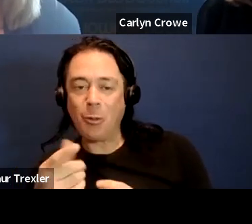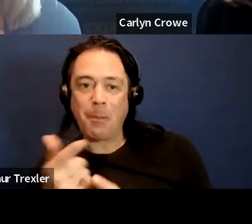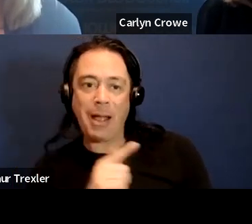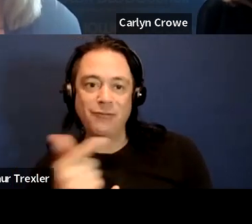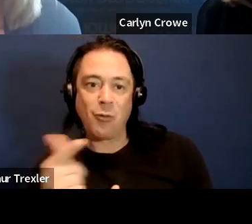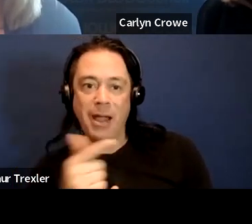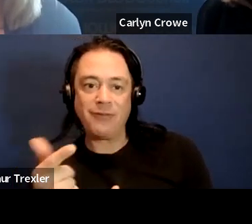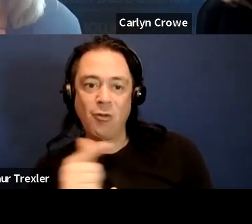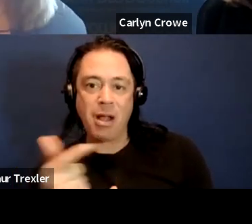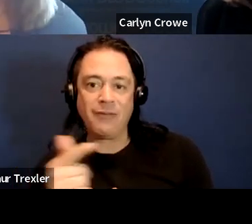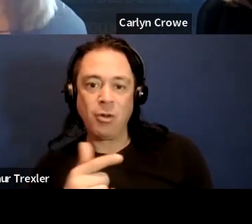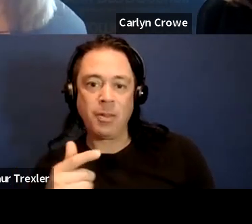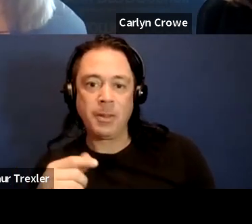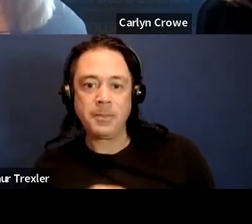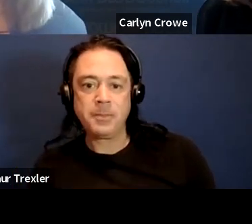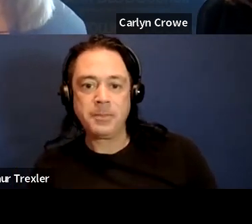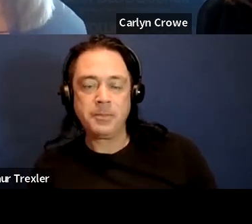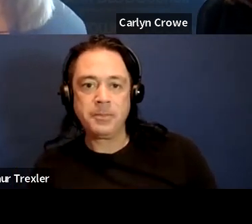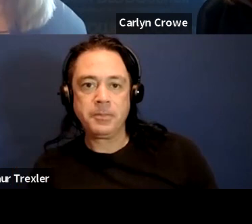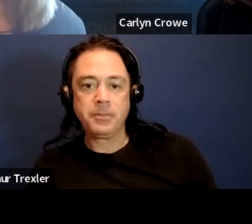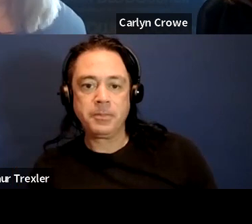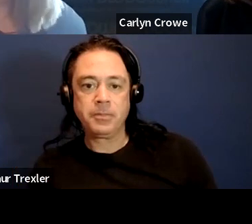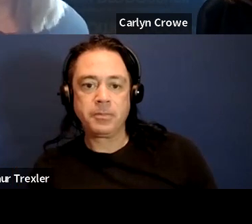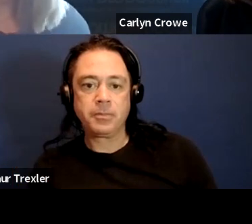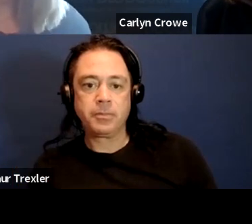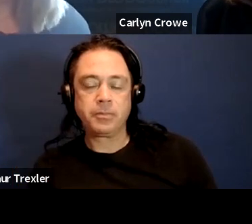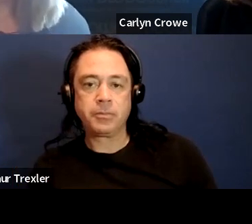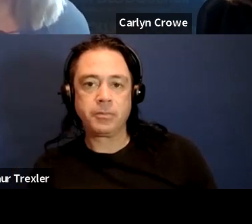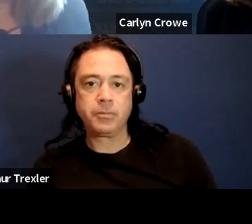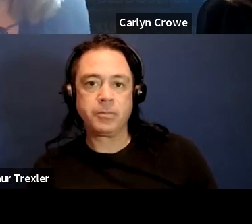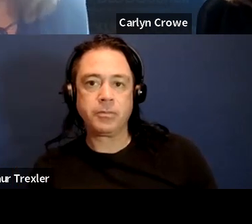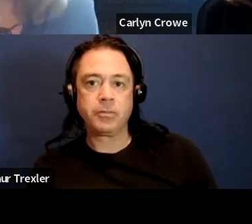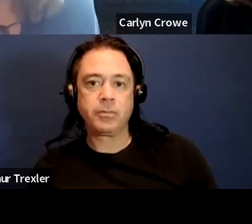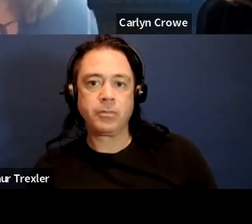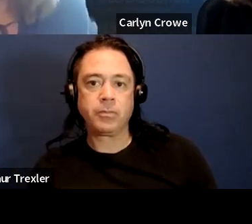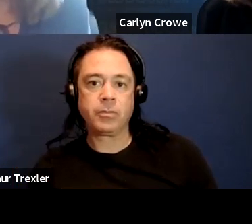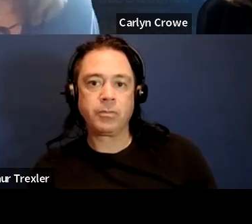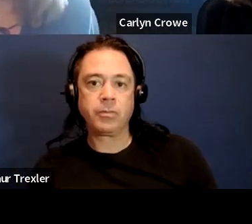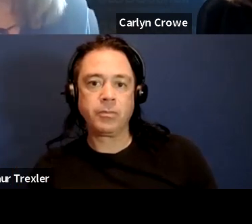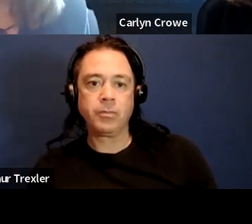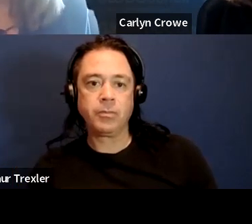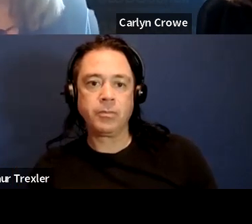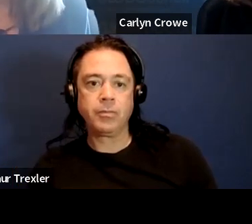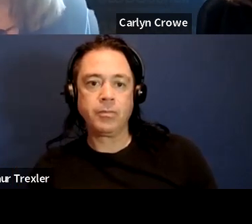forth as soon as I can get my screen share here. Why is it not?